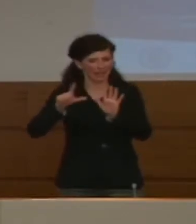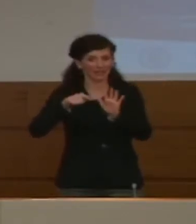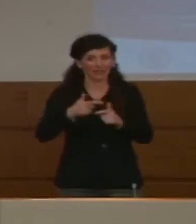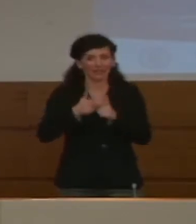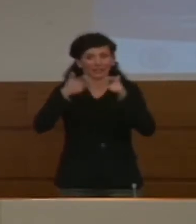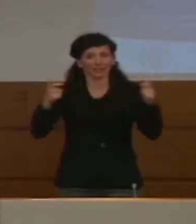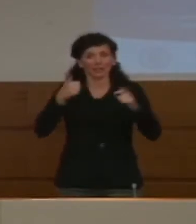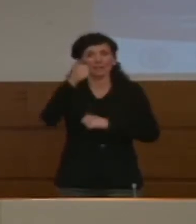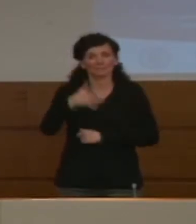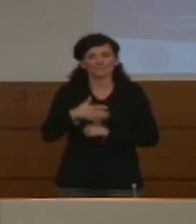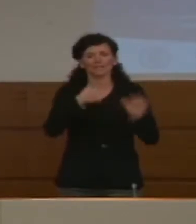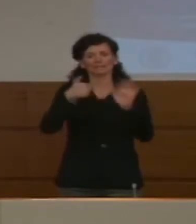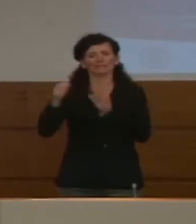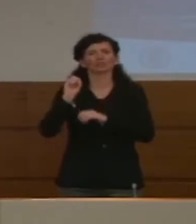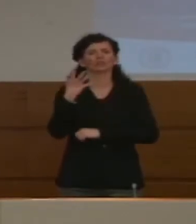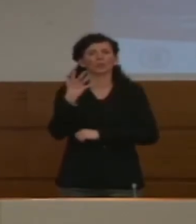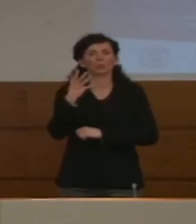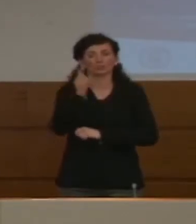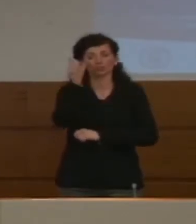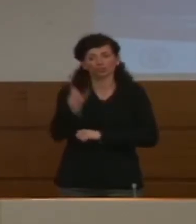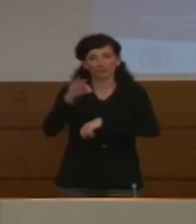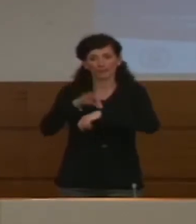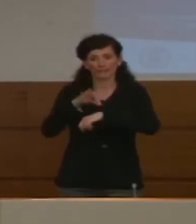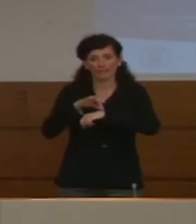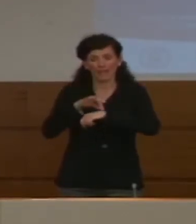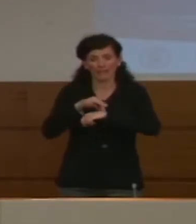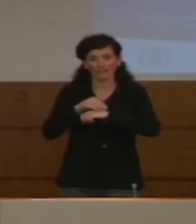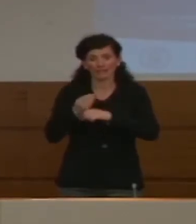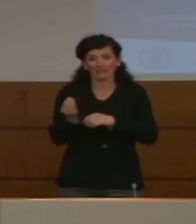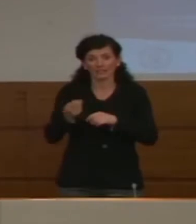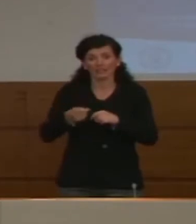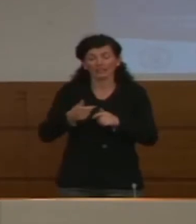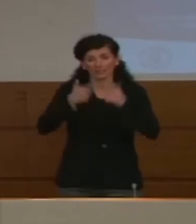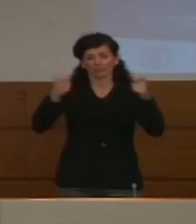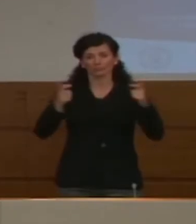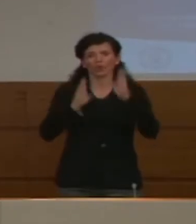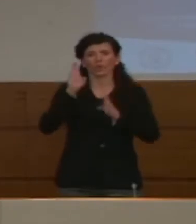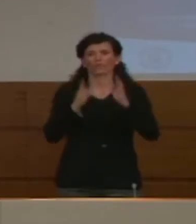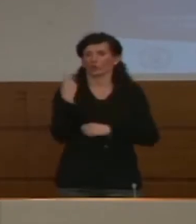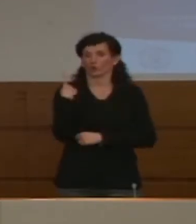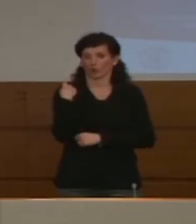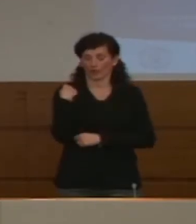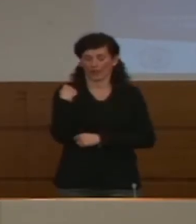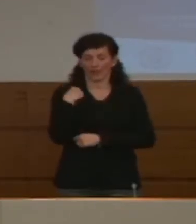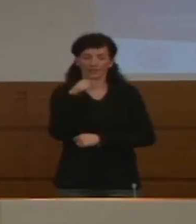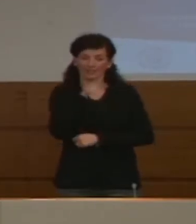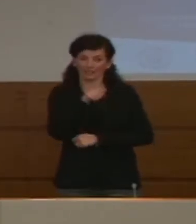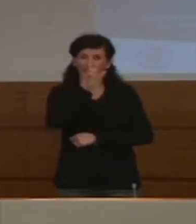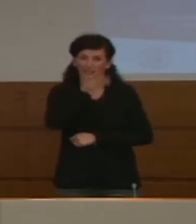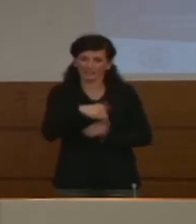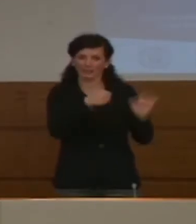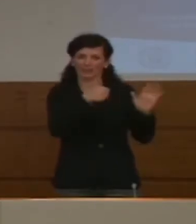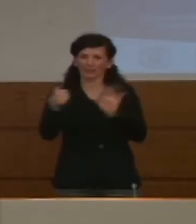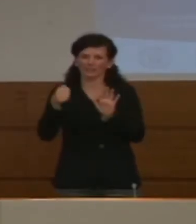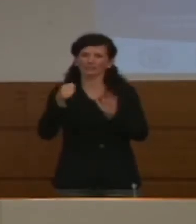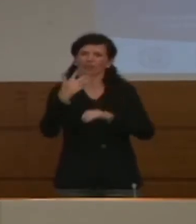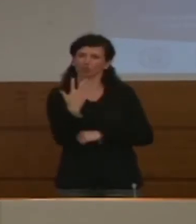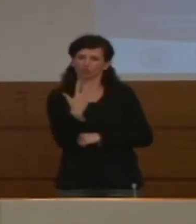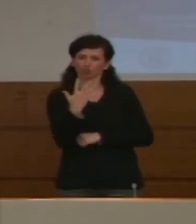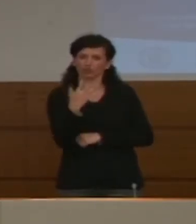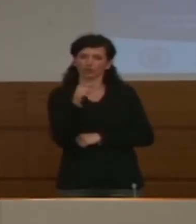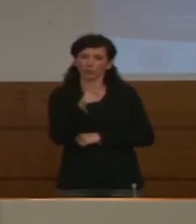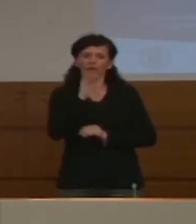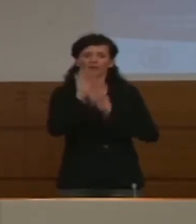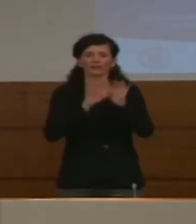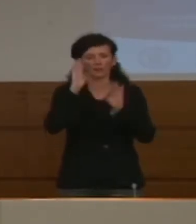96,867, with an increase of 1,615 patients, as opposed to yesterday. Of those,